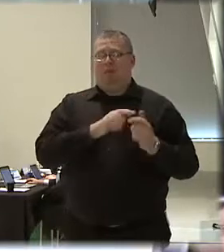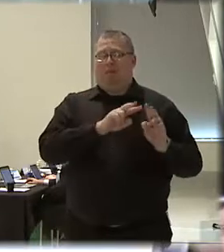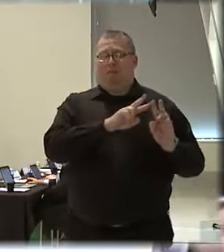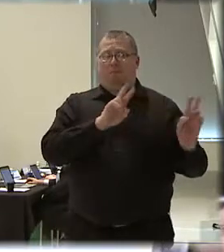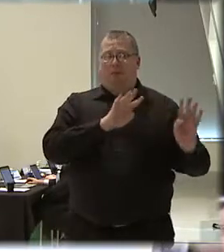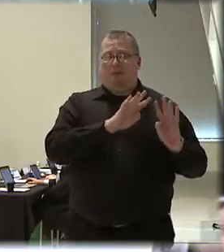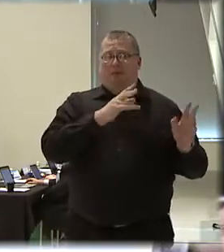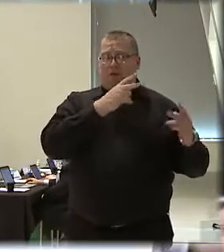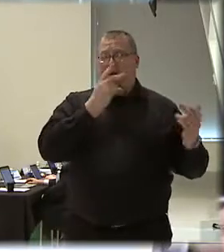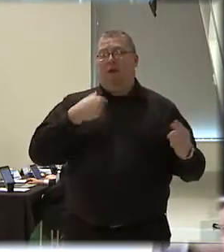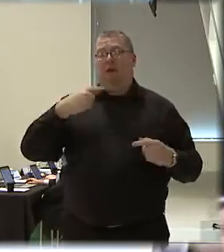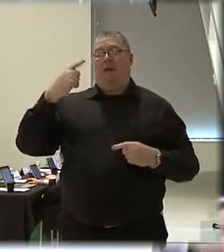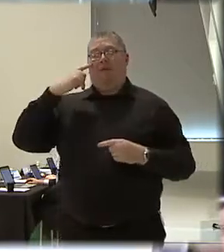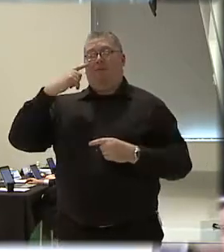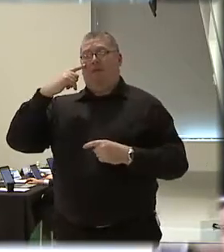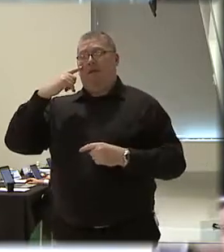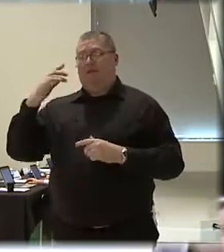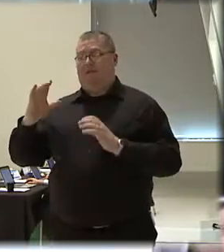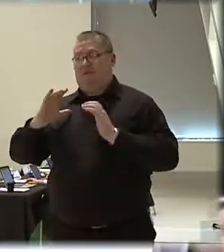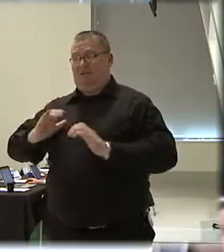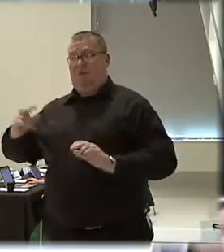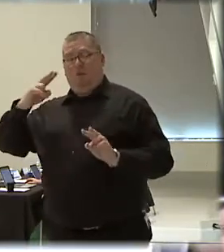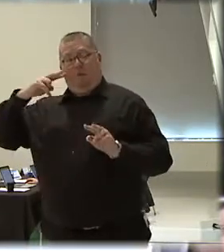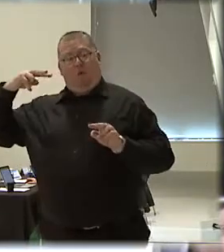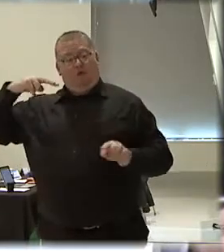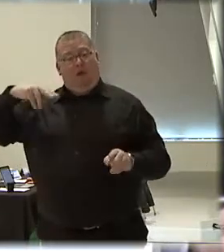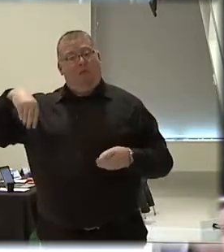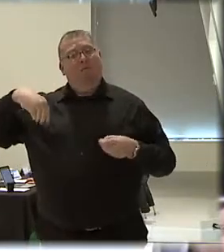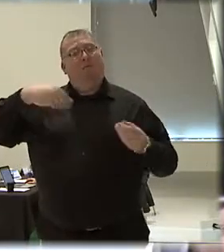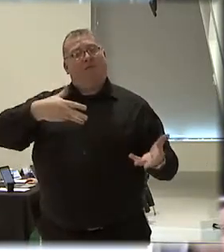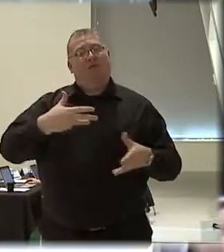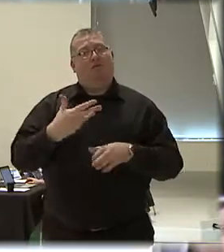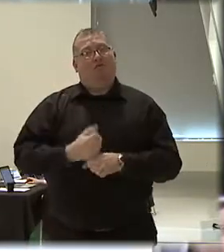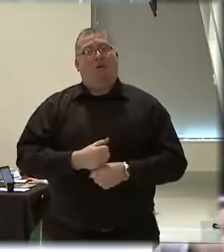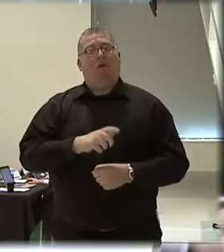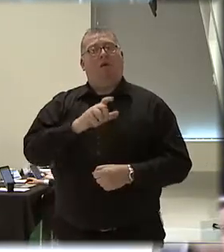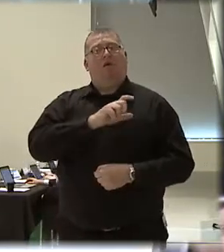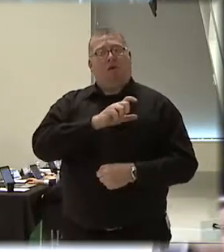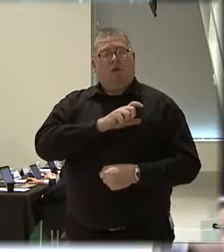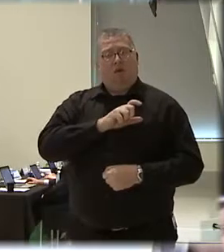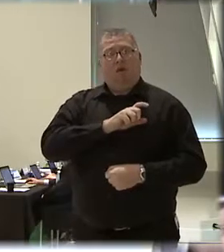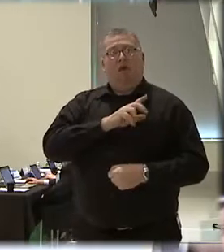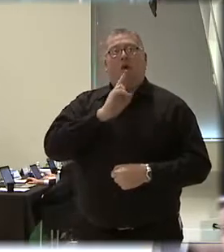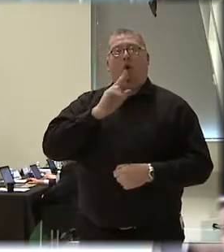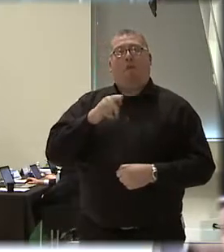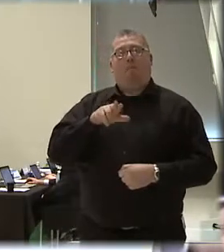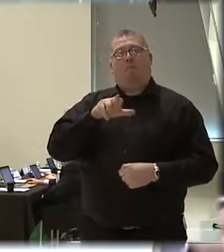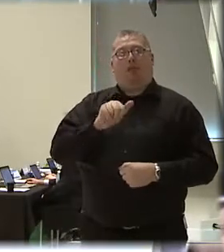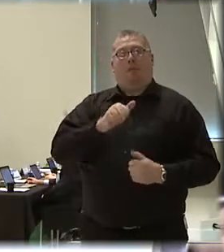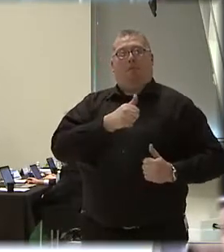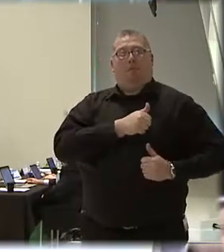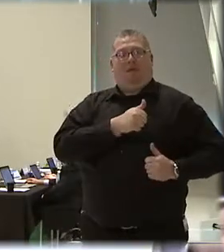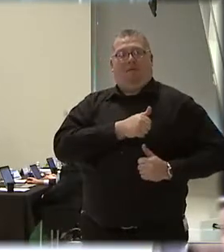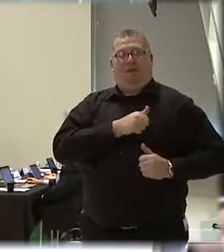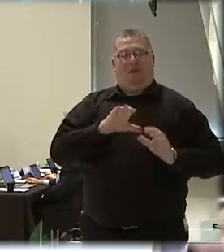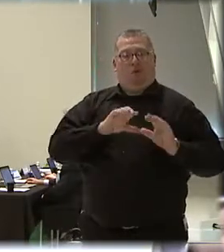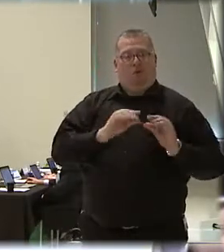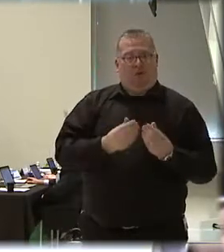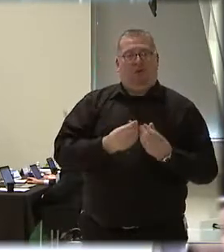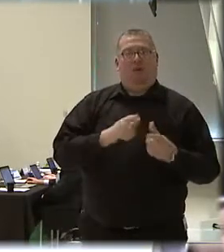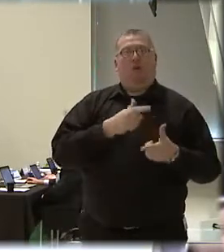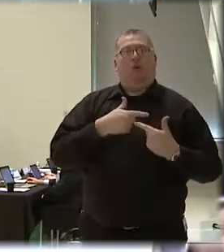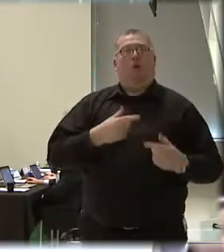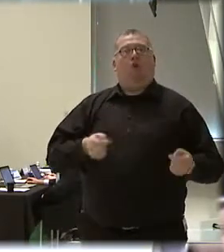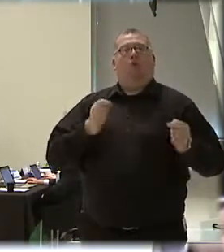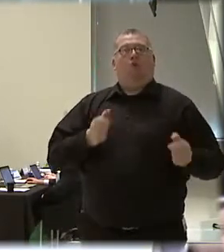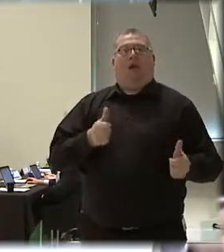think civilian oversight helps to provide that. Law enforcement are paramilitary organizations, and we're quick to